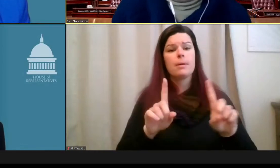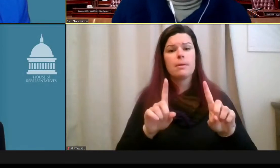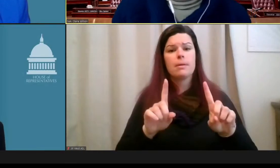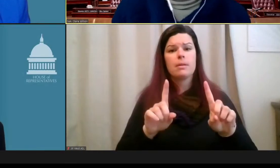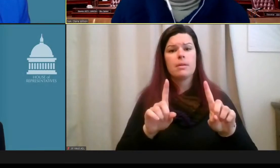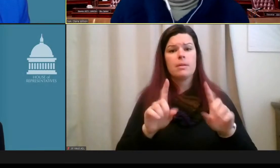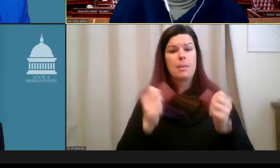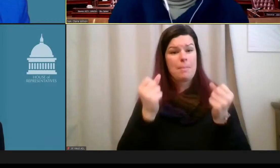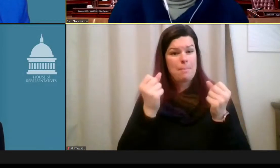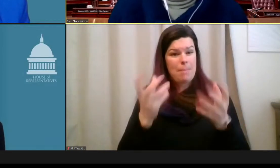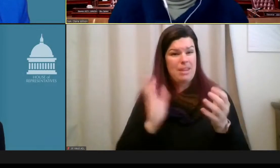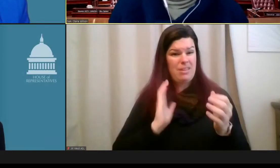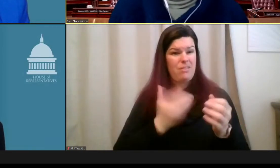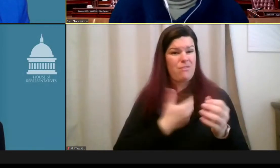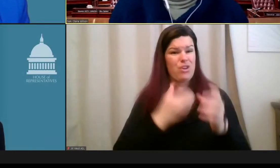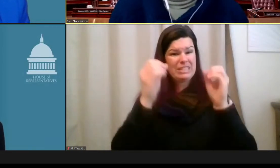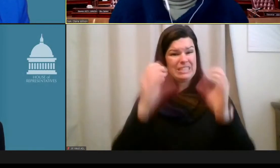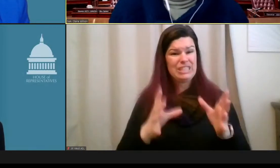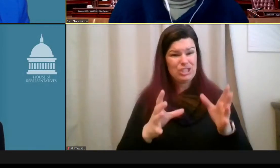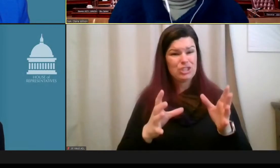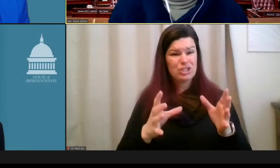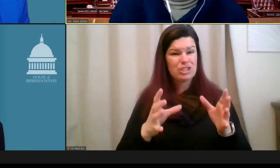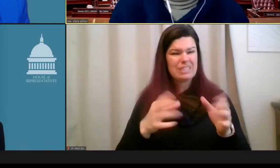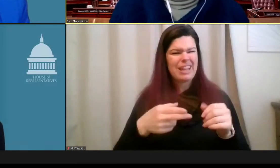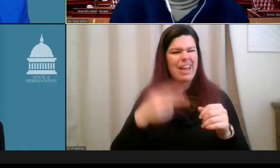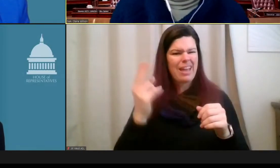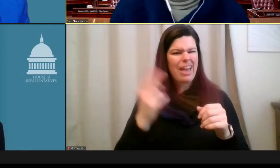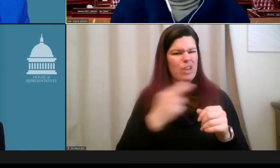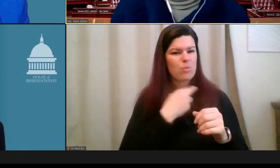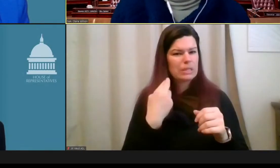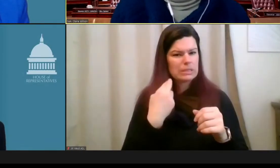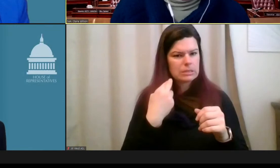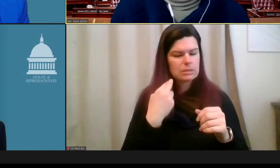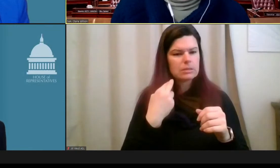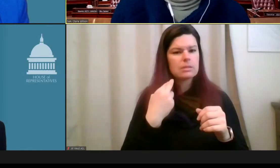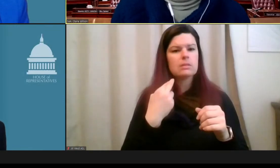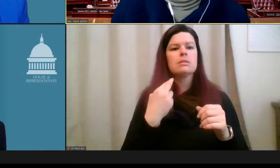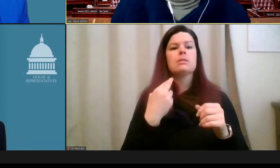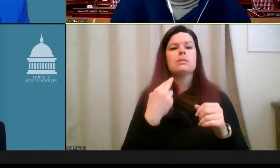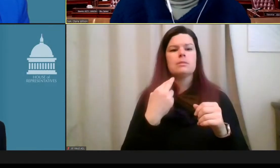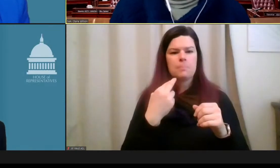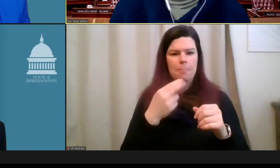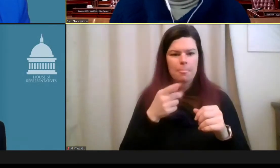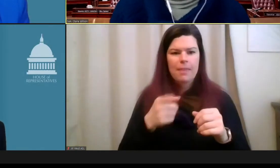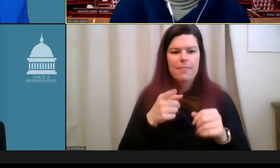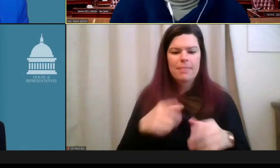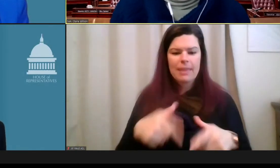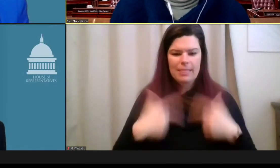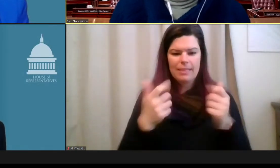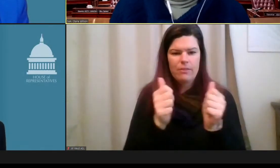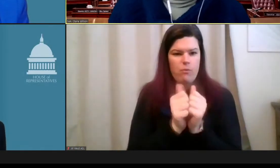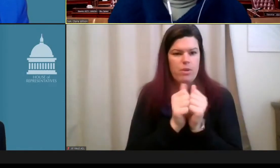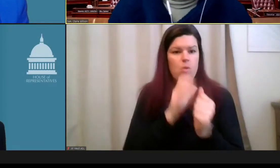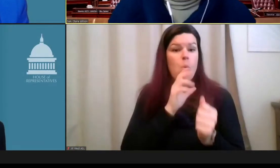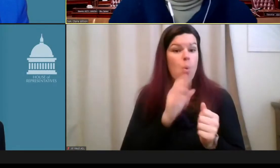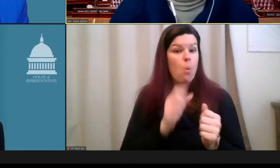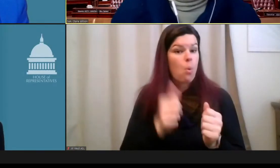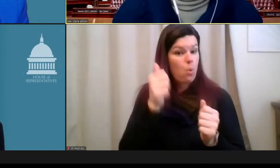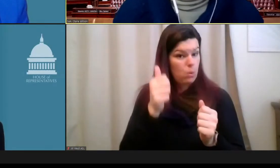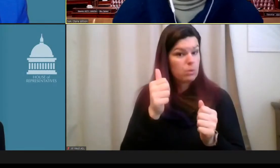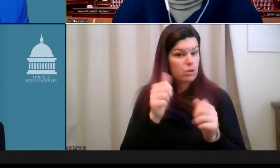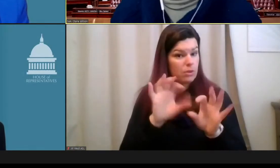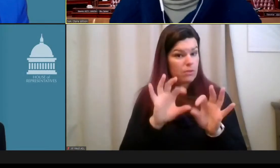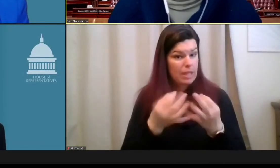are at risk, and they live in multi-generational families and also may